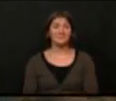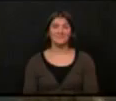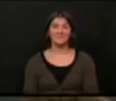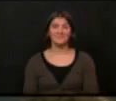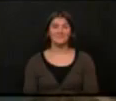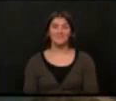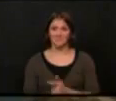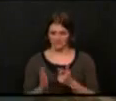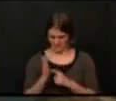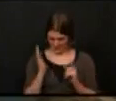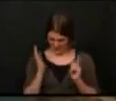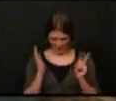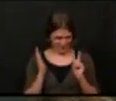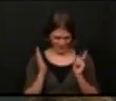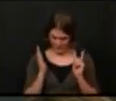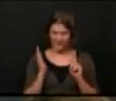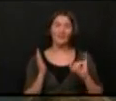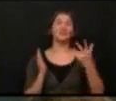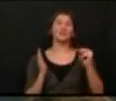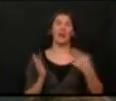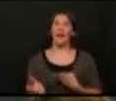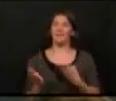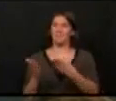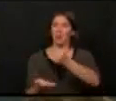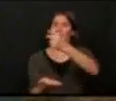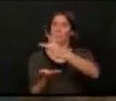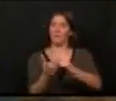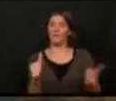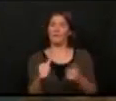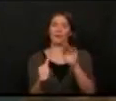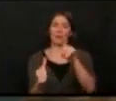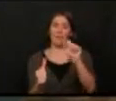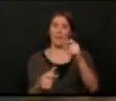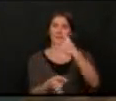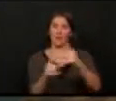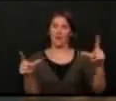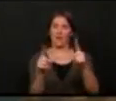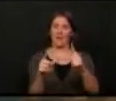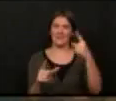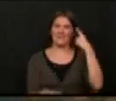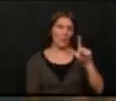Where is it? To approve a first-class liquor license for Demetrius